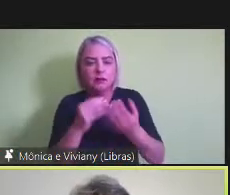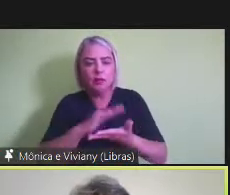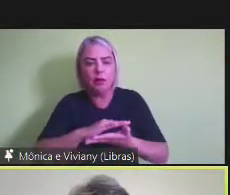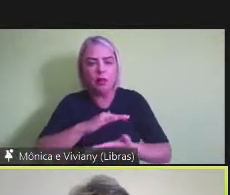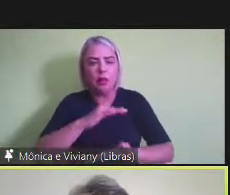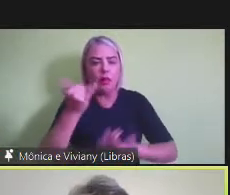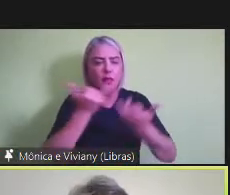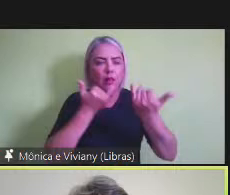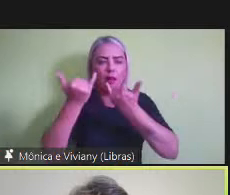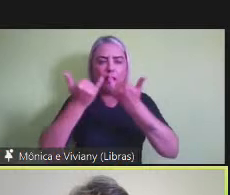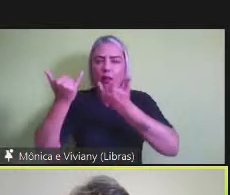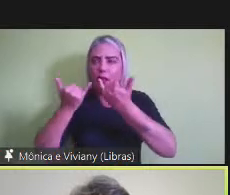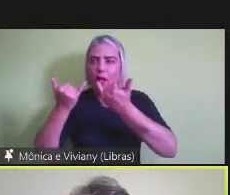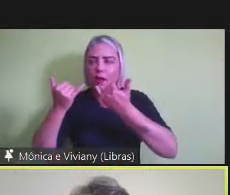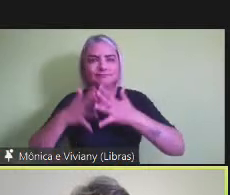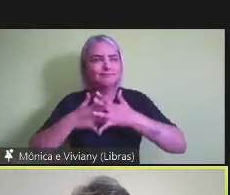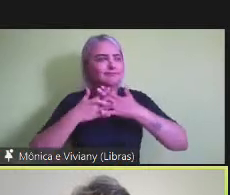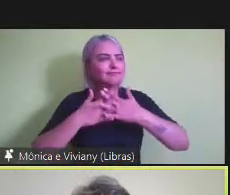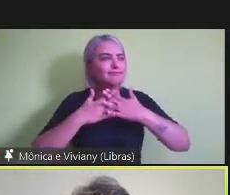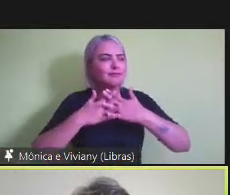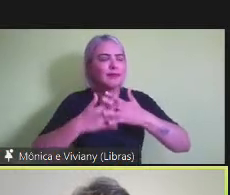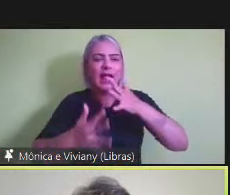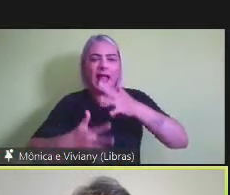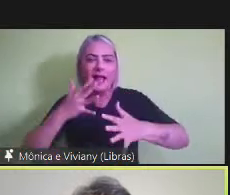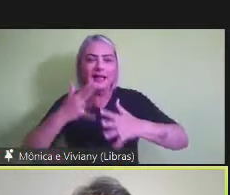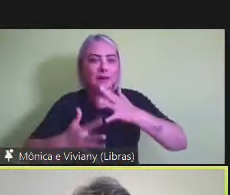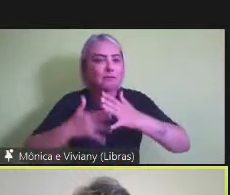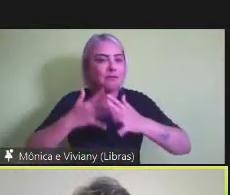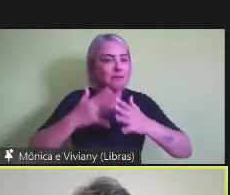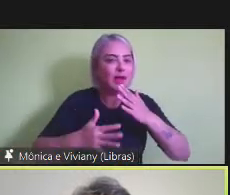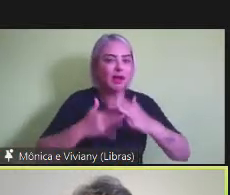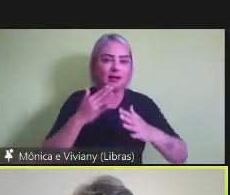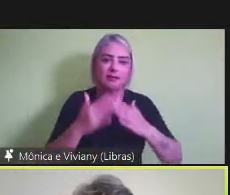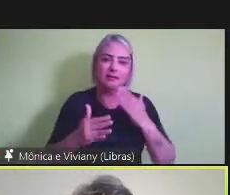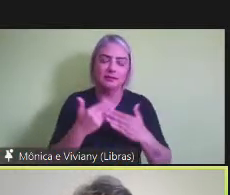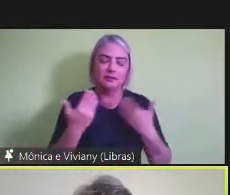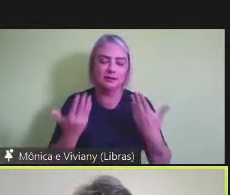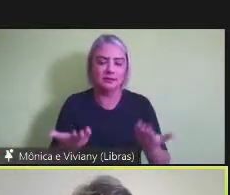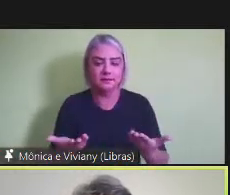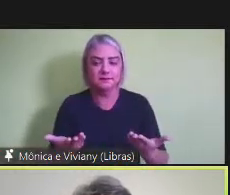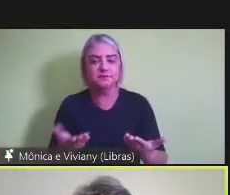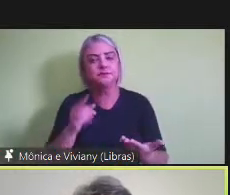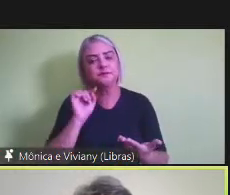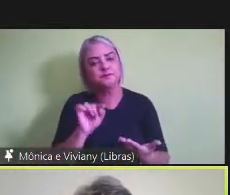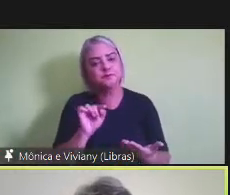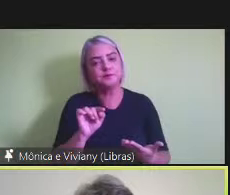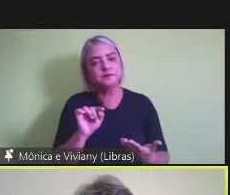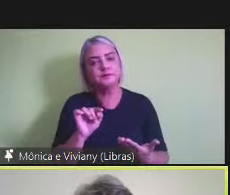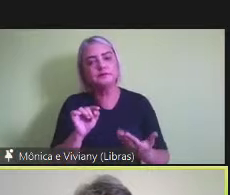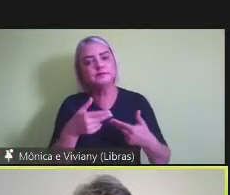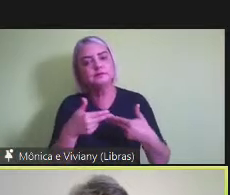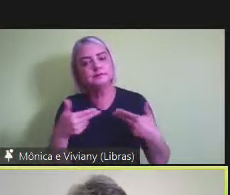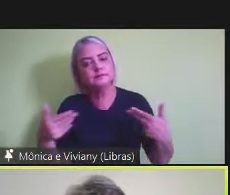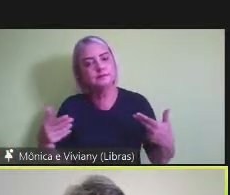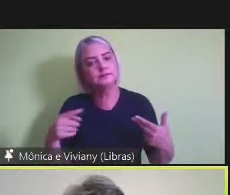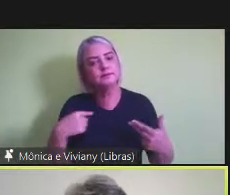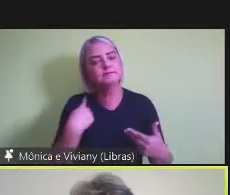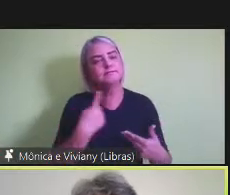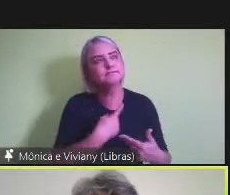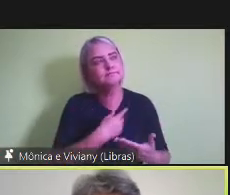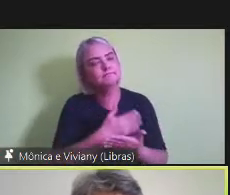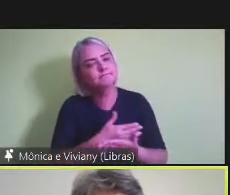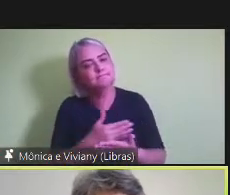really important in there's nutrition in food. There might be a huge volume of information that will be an obstacle, will be a